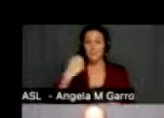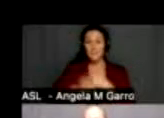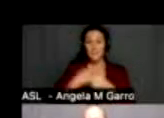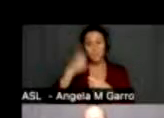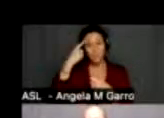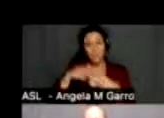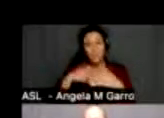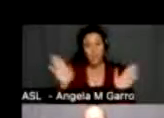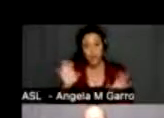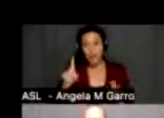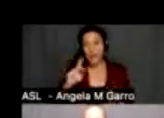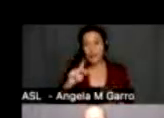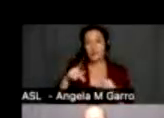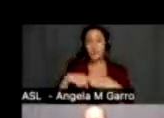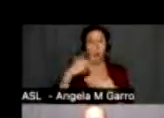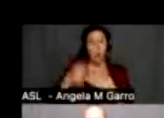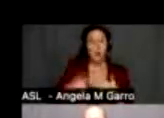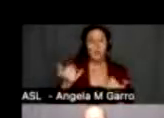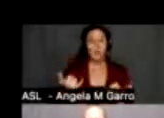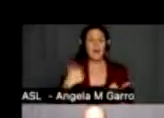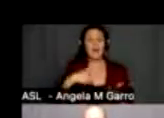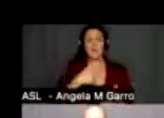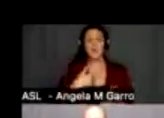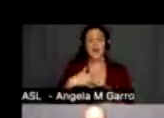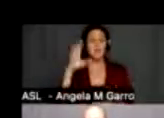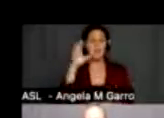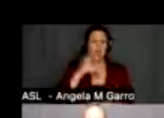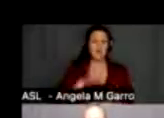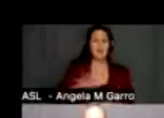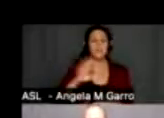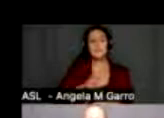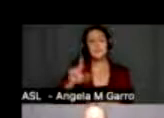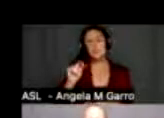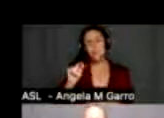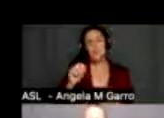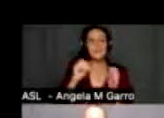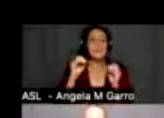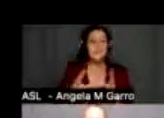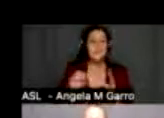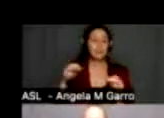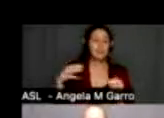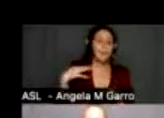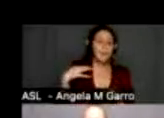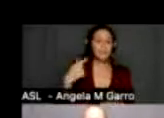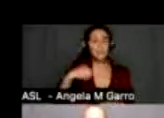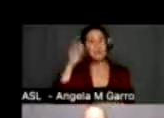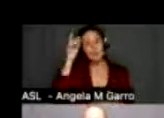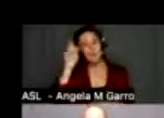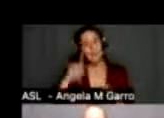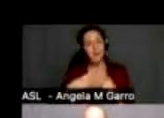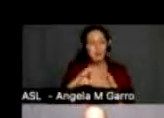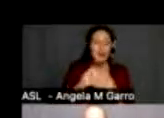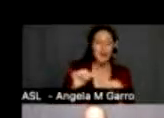general ed program is right now we have approximately 20 teacher applications, and we think about class size, of